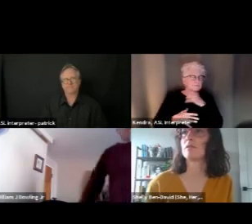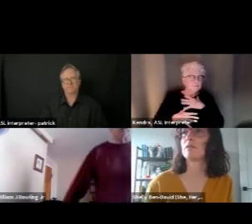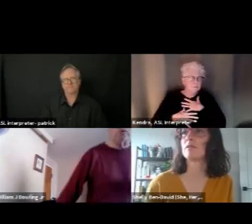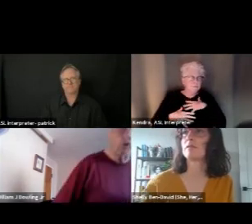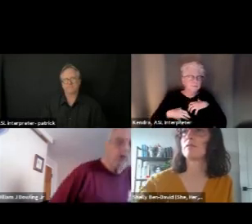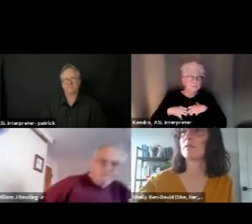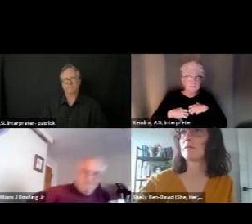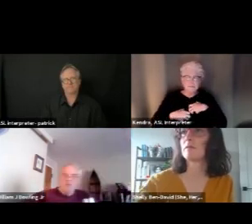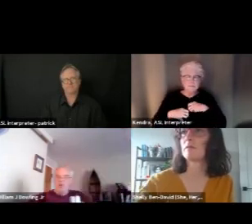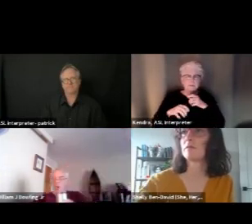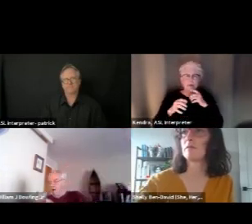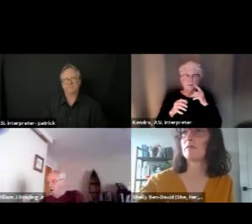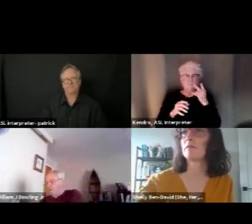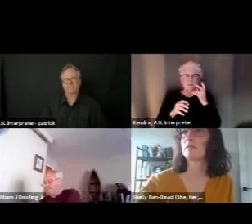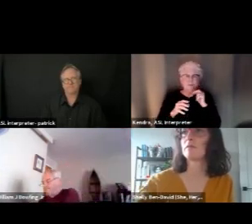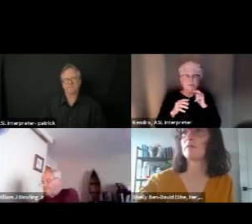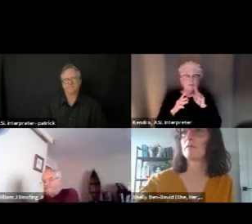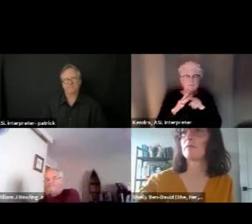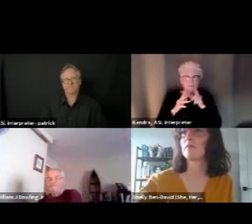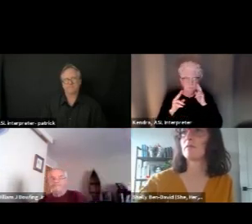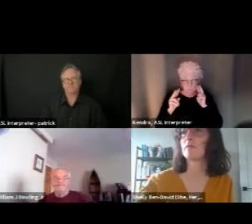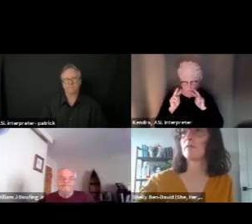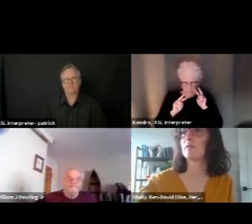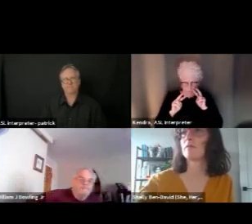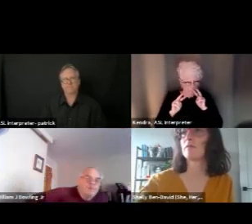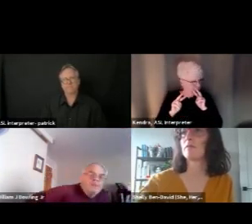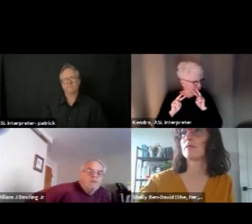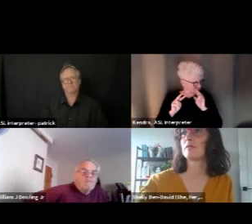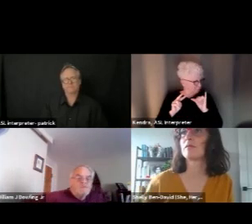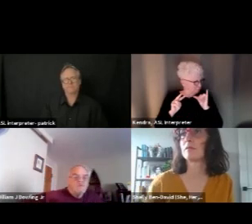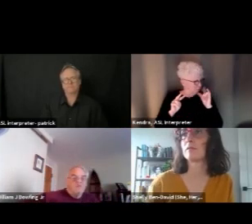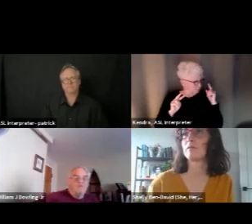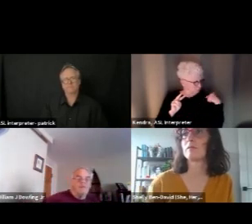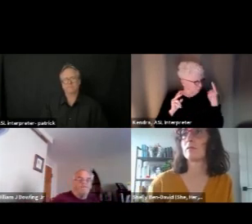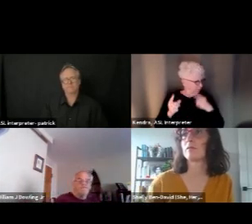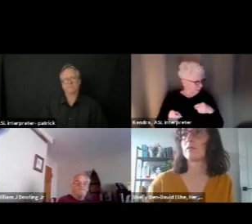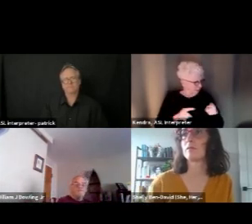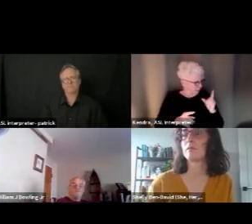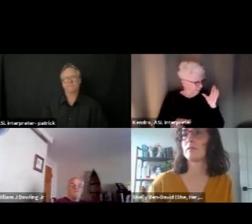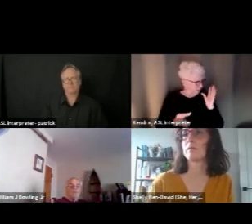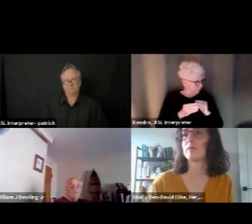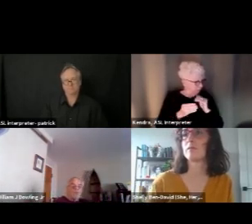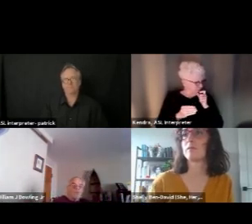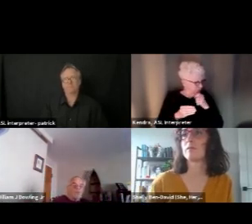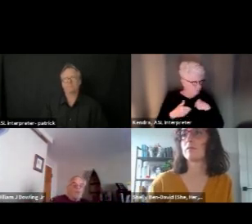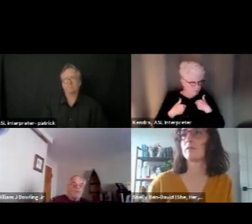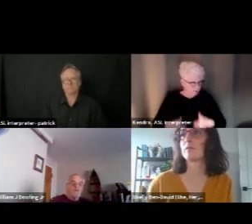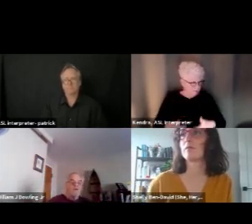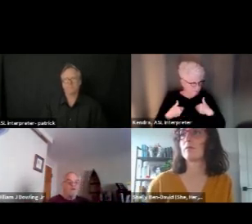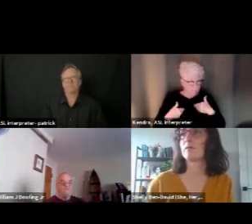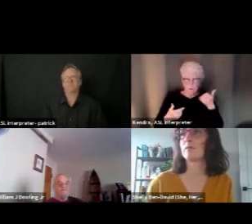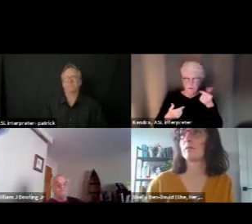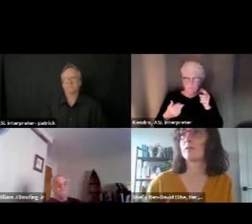tremendously, but they might reflect on, where they've come from and where they are, and they might be like,